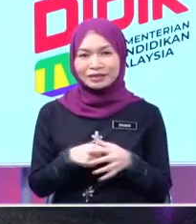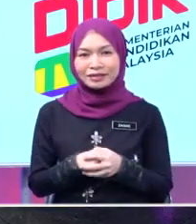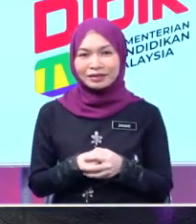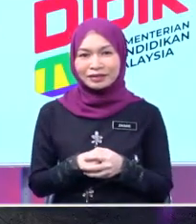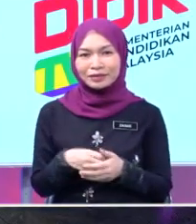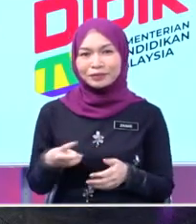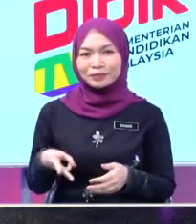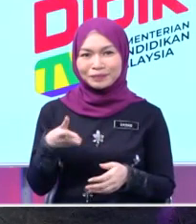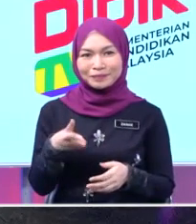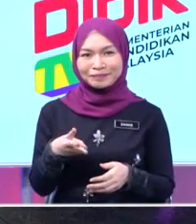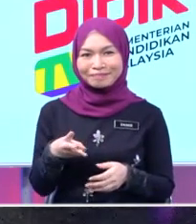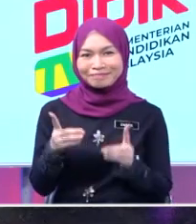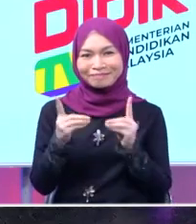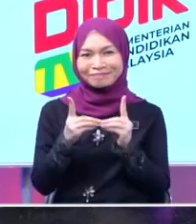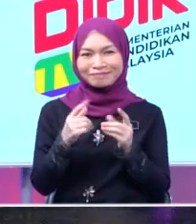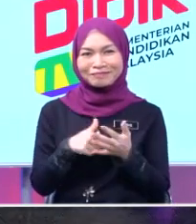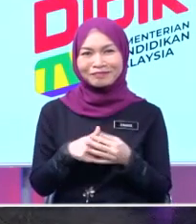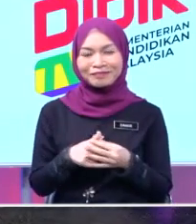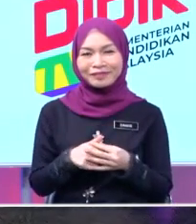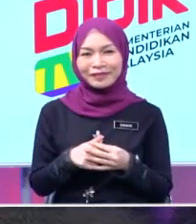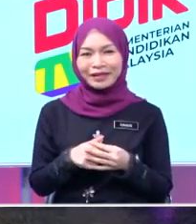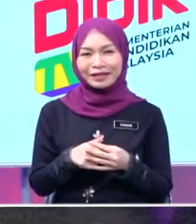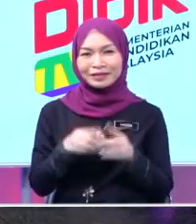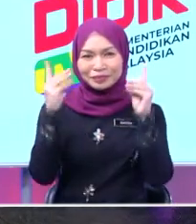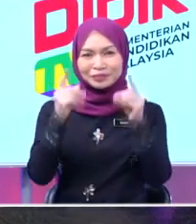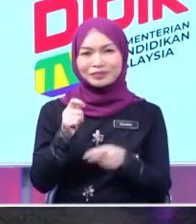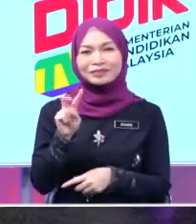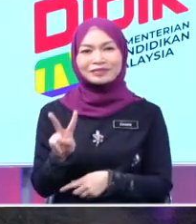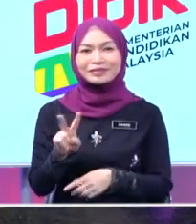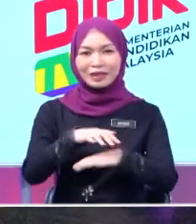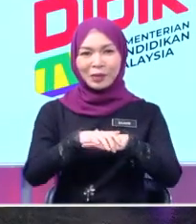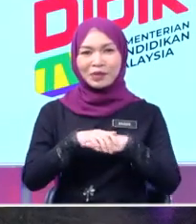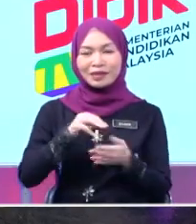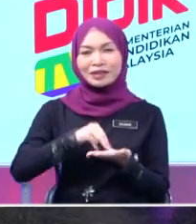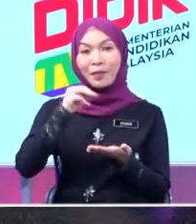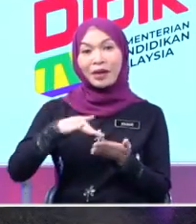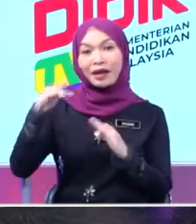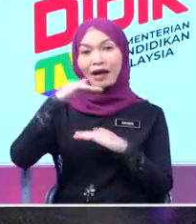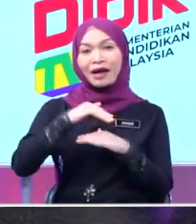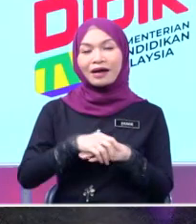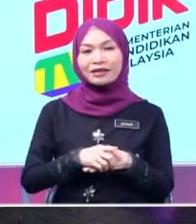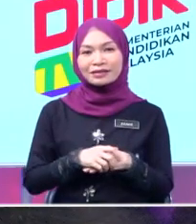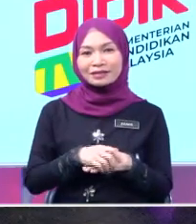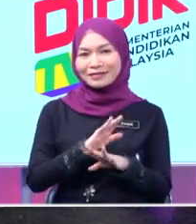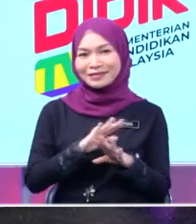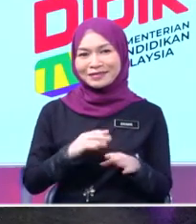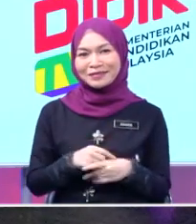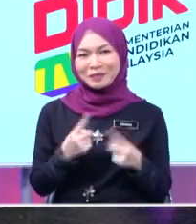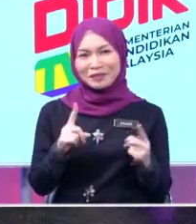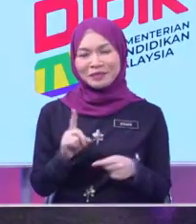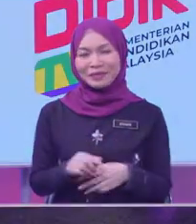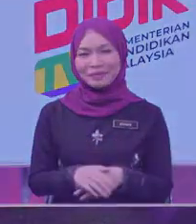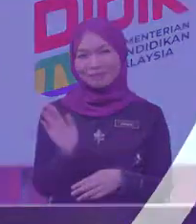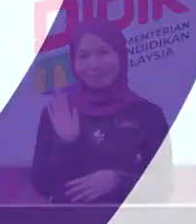back here on DidikTV KPM here for Menengah Atas Bahasa Inggeris on the topic of environment. So don't go anywhere. We'll see you after the break.